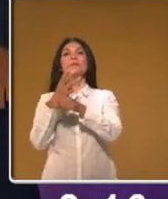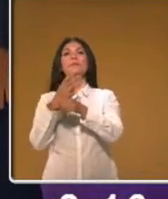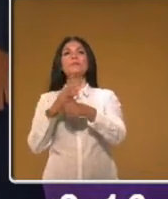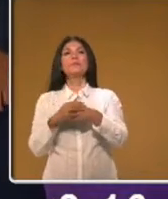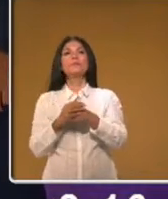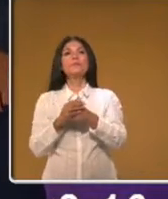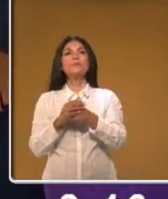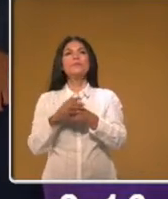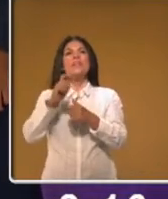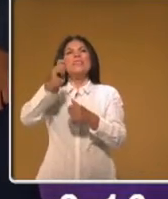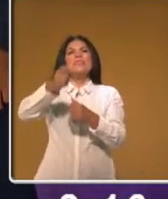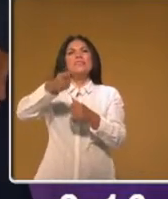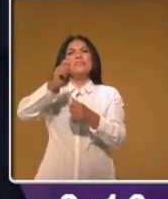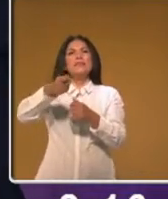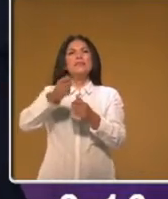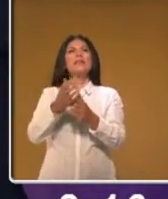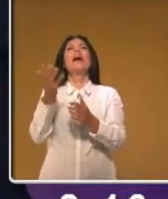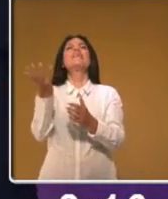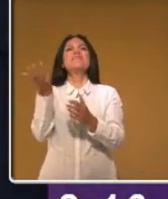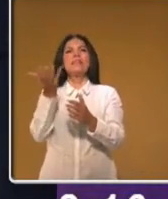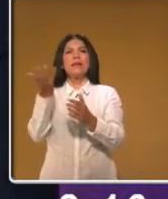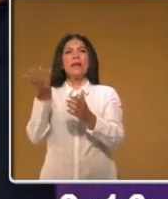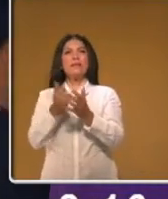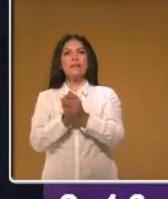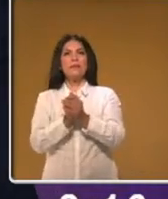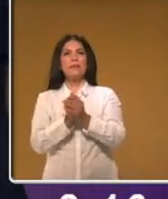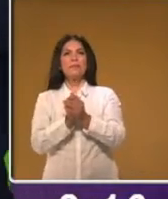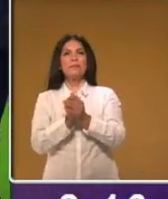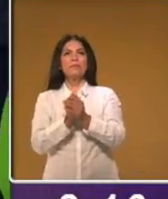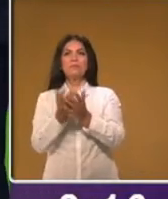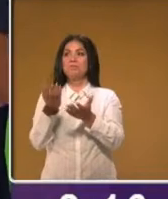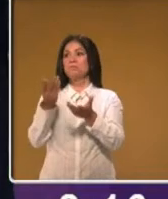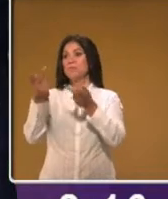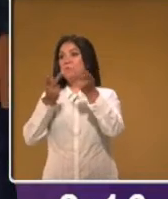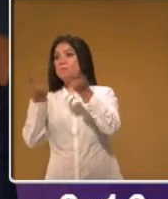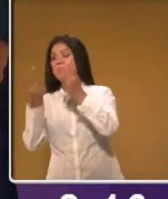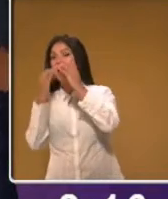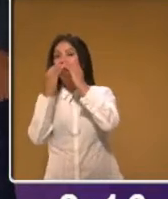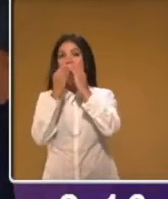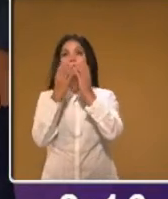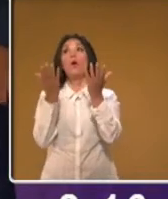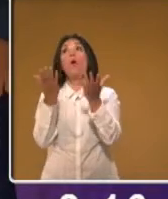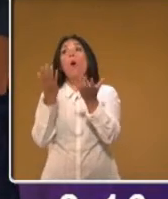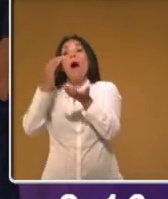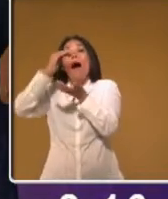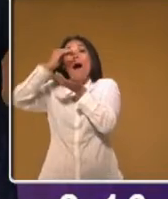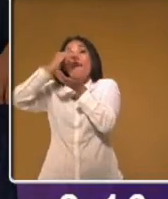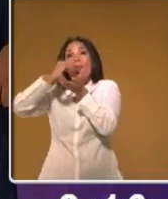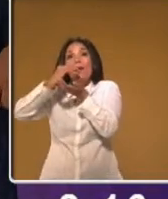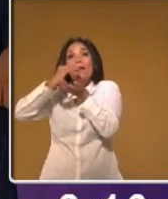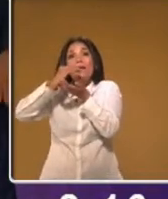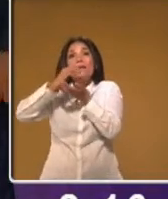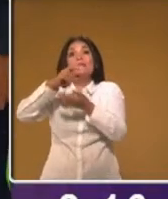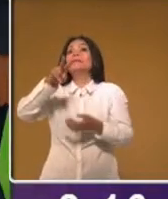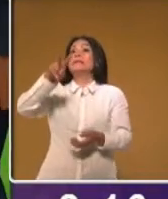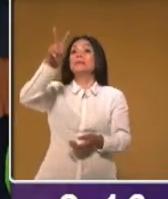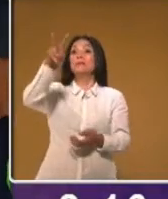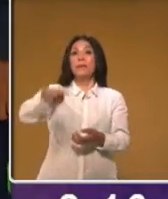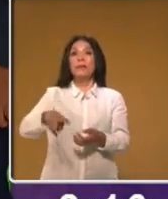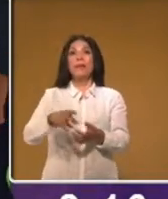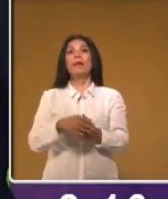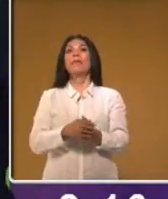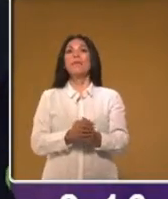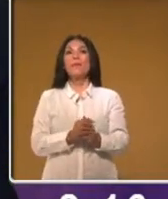what is that action? When you are preparing a sandwich, making a hamburger, yes, you're right, it's cook.